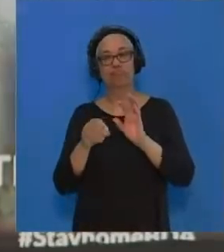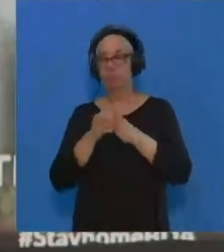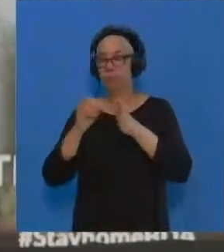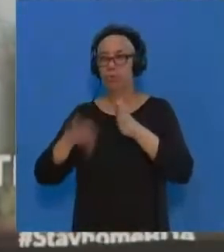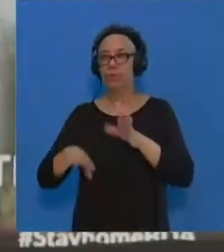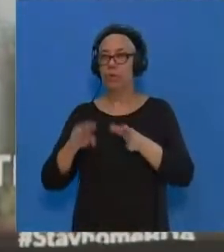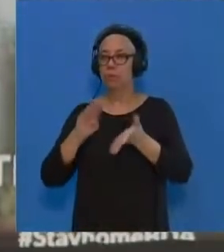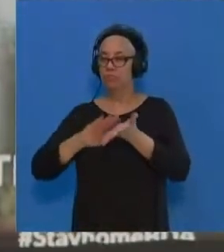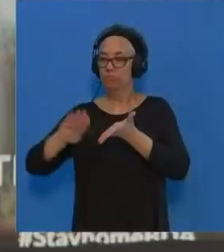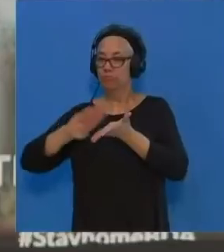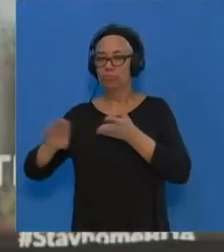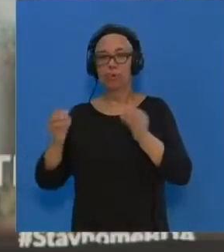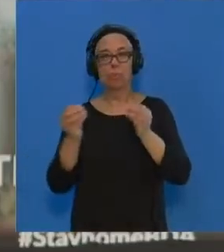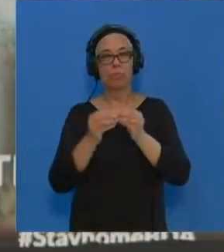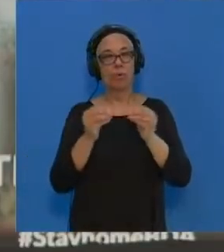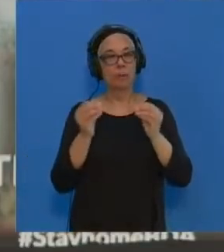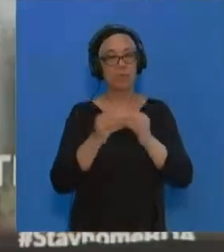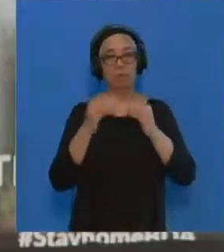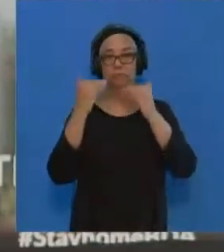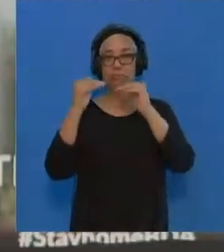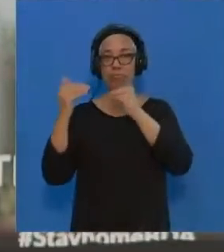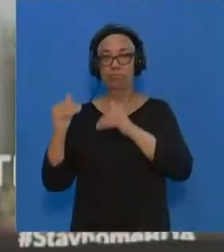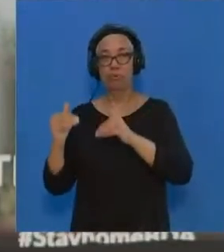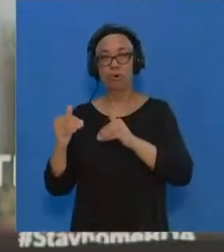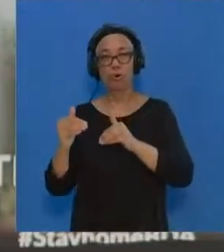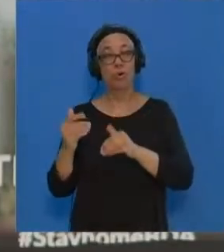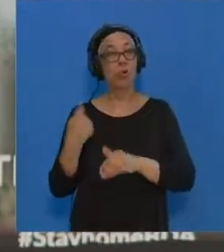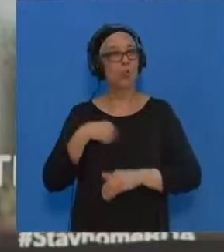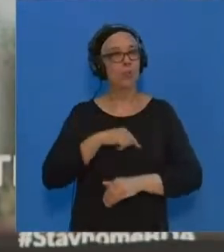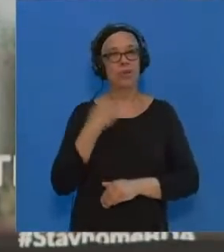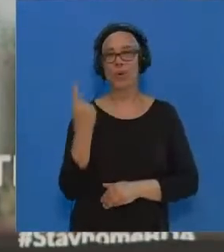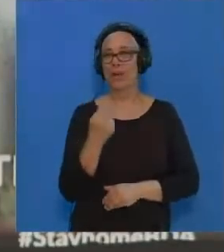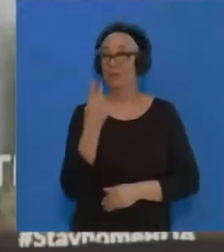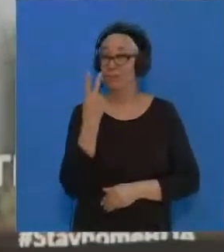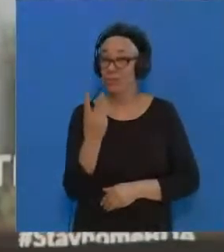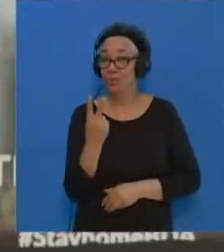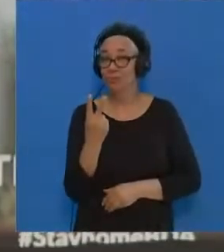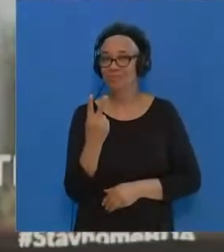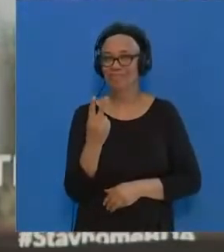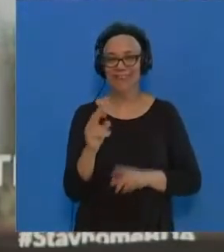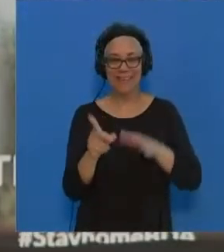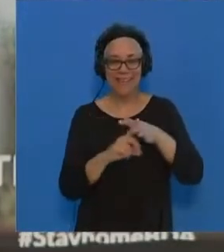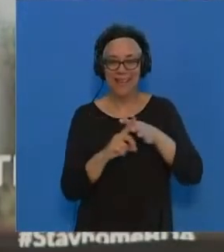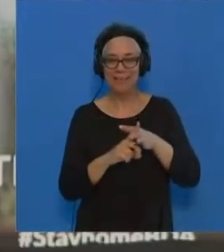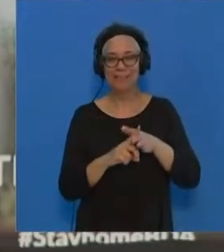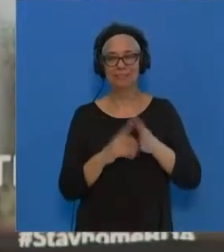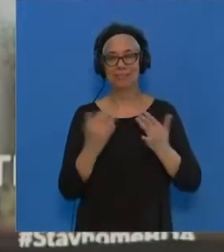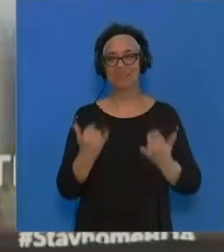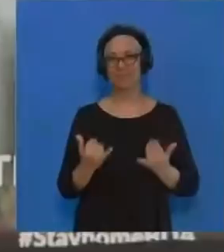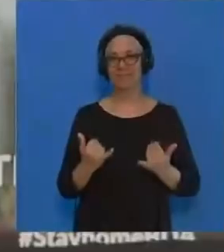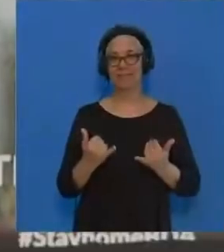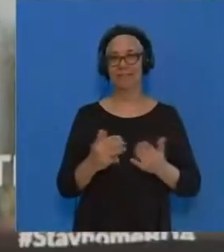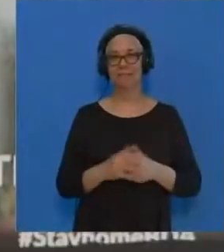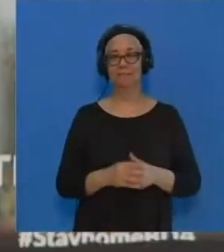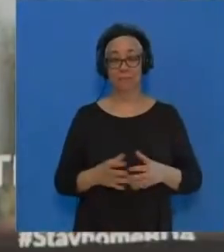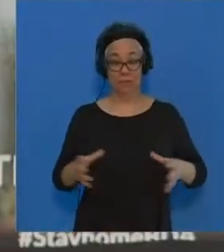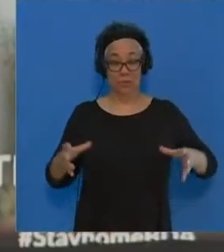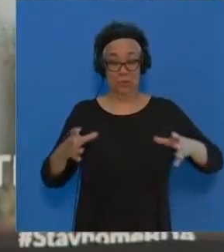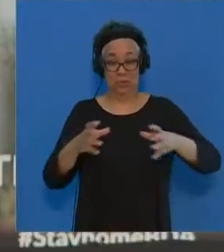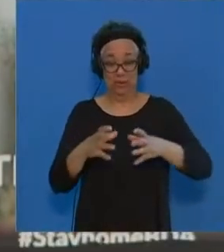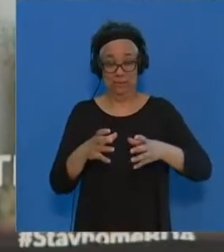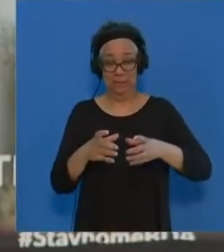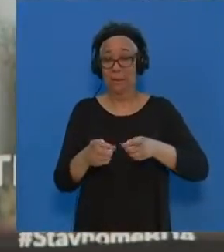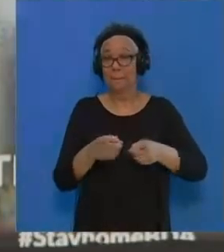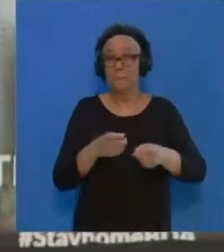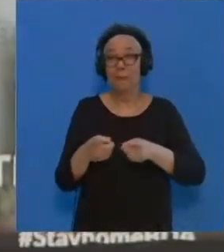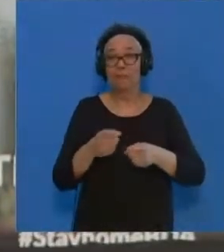important. Recognize we are down to just 2 active cases. Our collective discipline and collective management